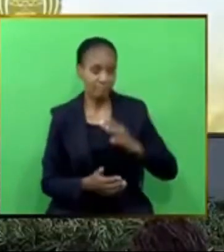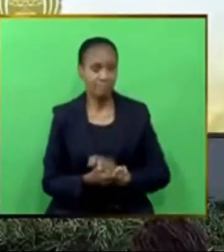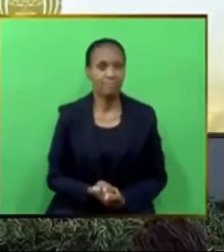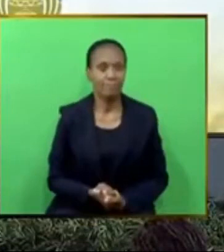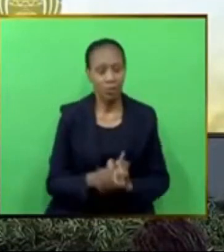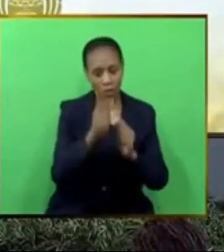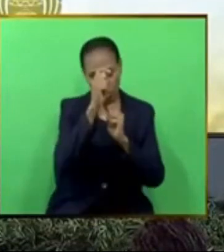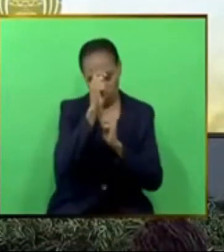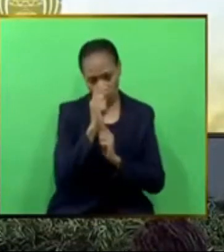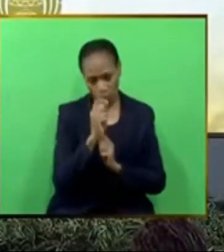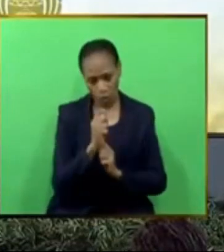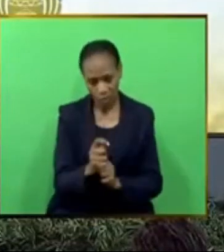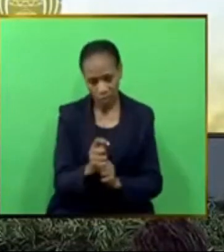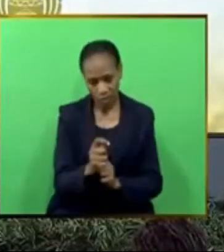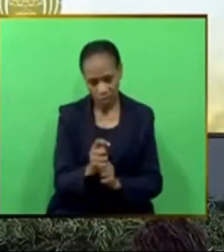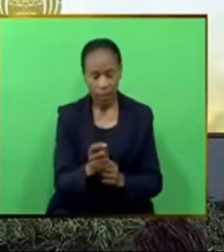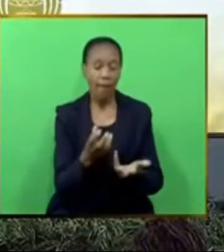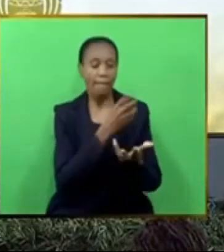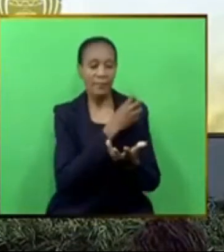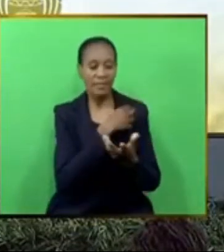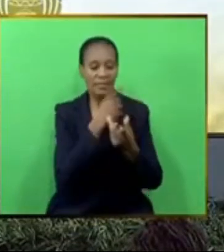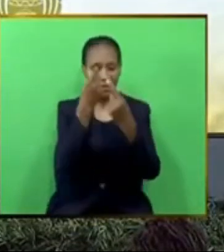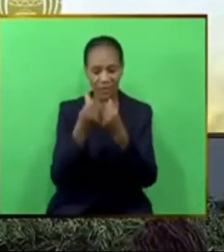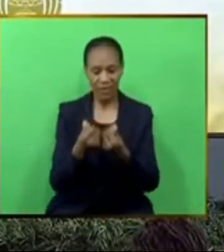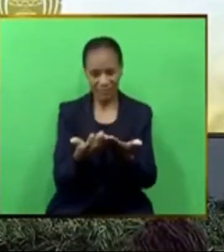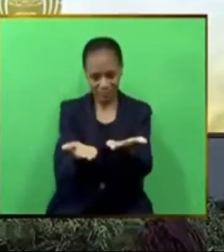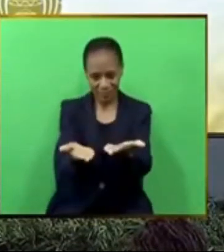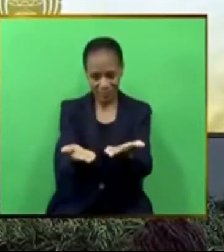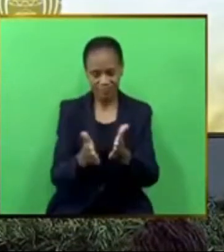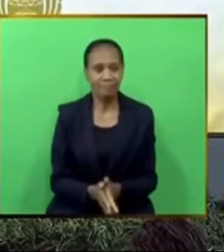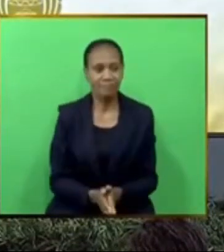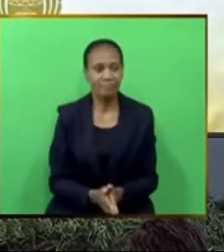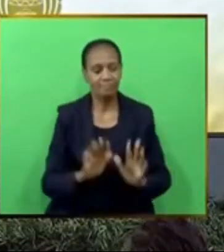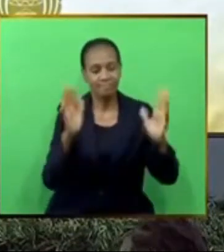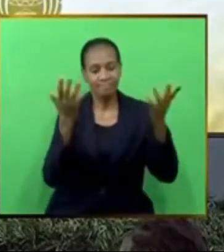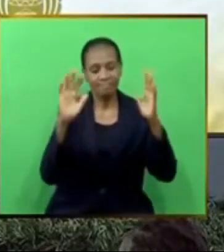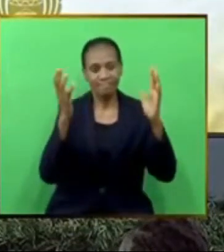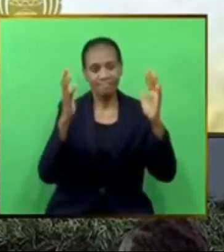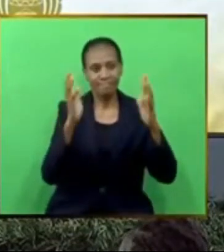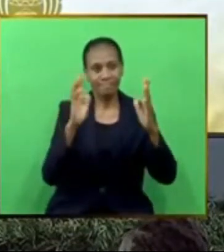The Honorable, the Minister of Finance.